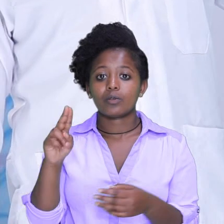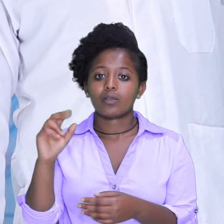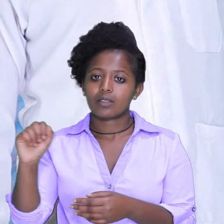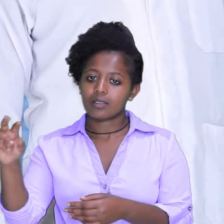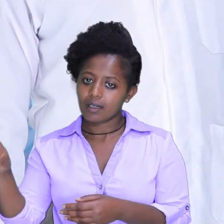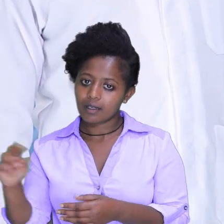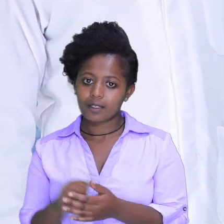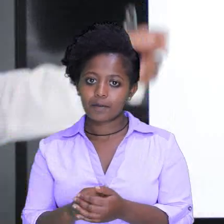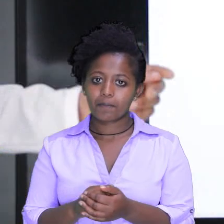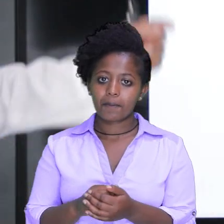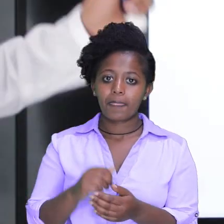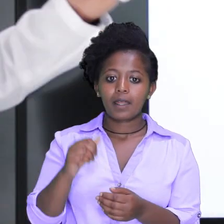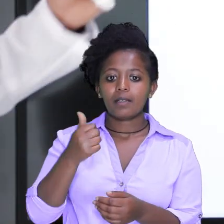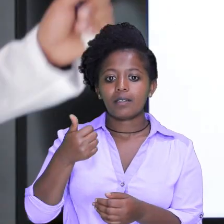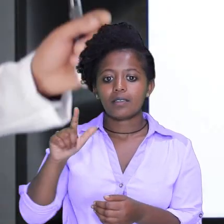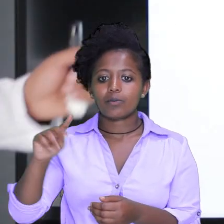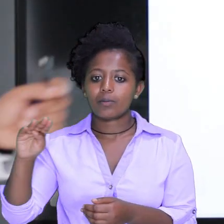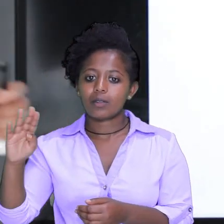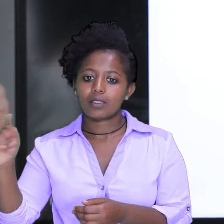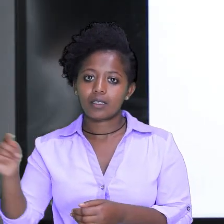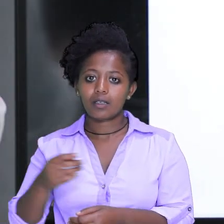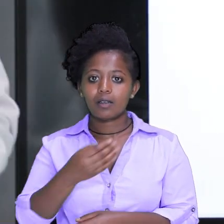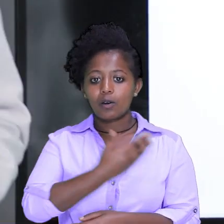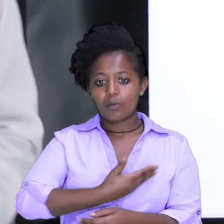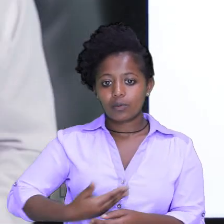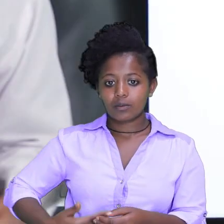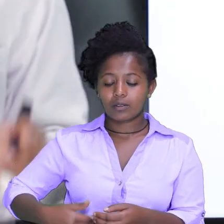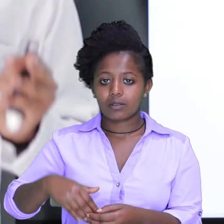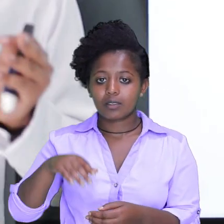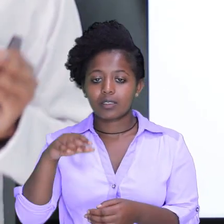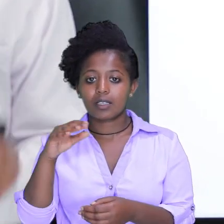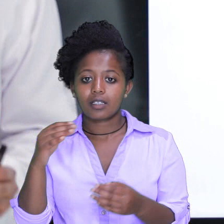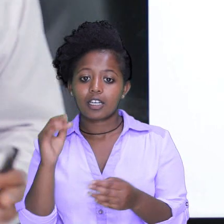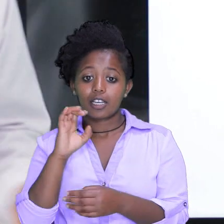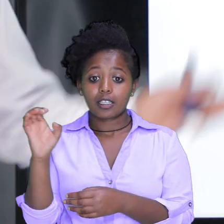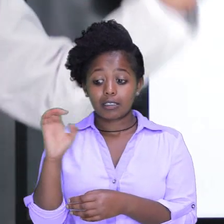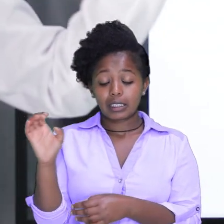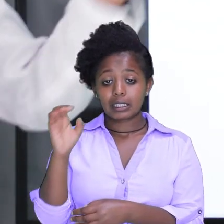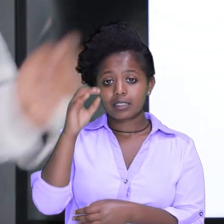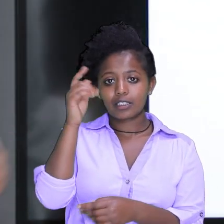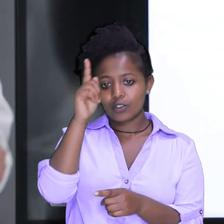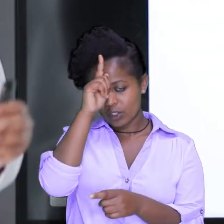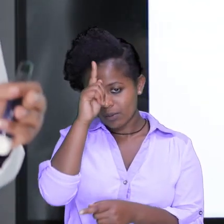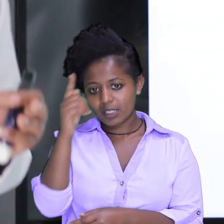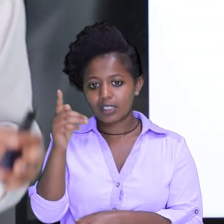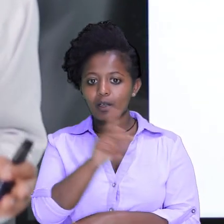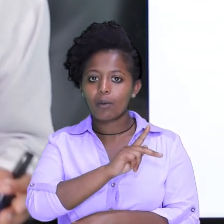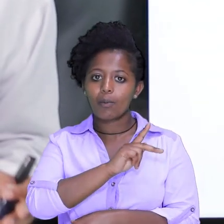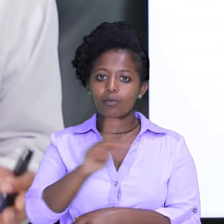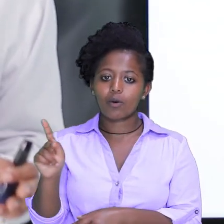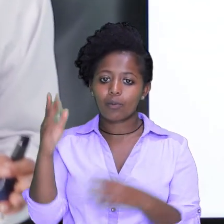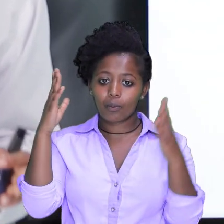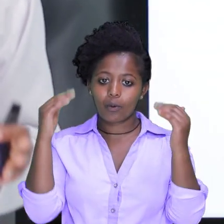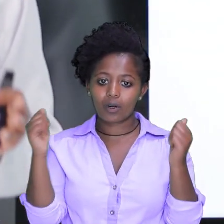USSR, Albania, Bulgaria, Hungary, East Germany, Poland,